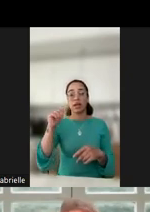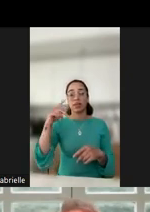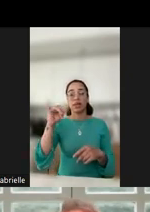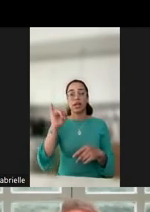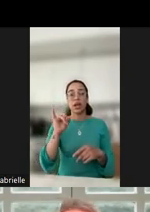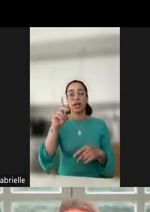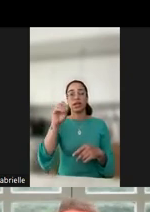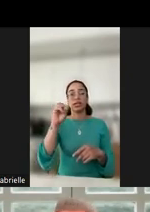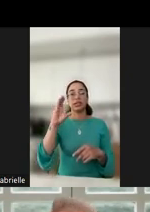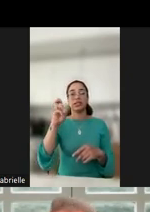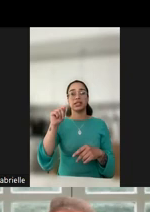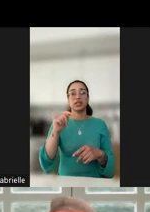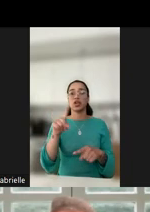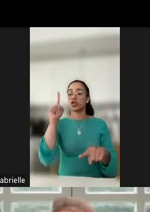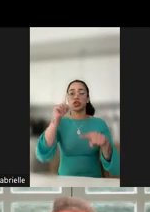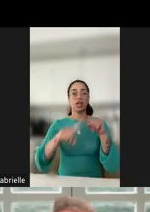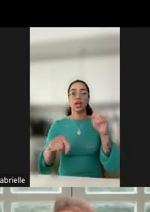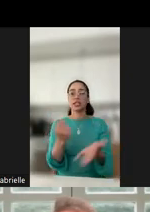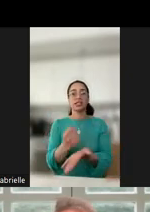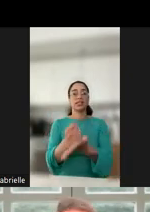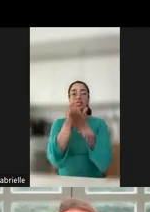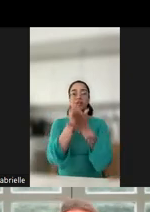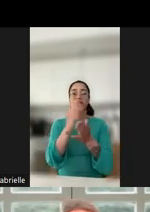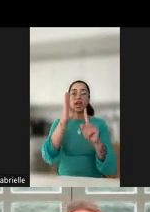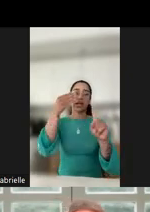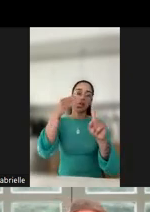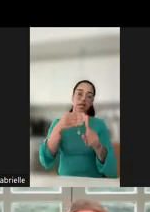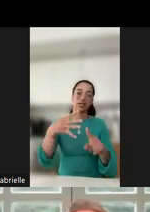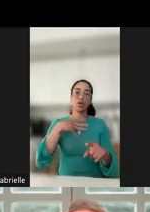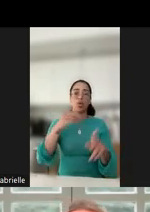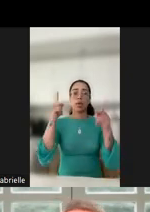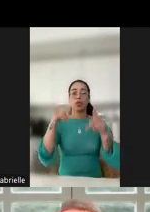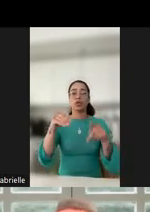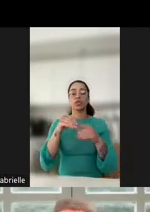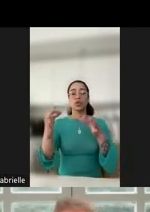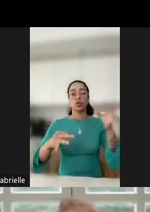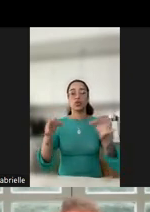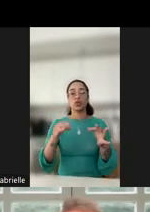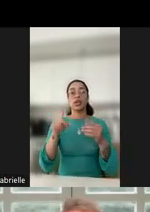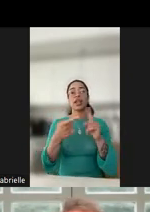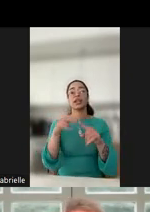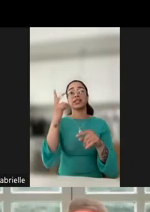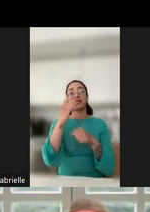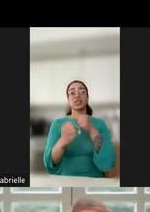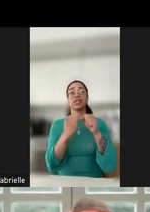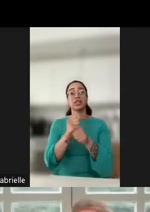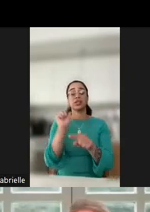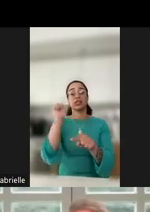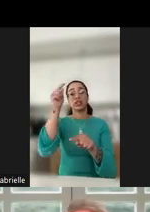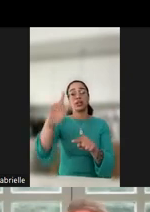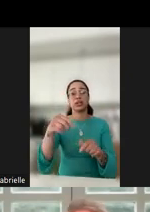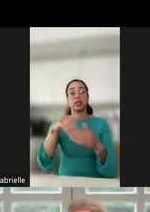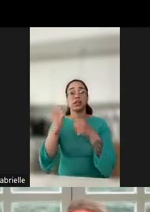testify against a white person in court. And then 17 years later, in the year